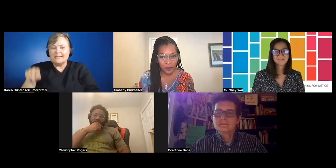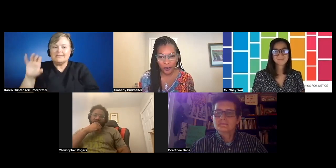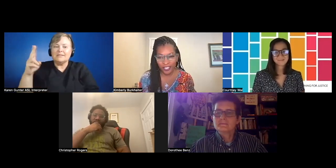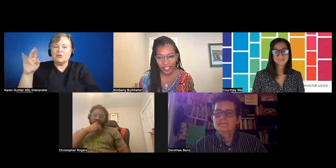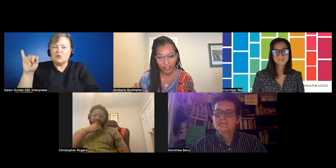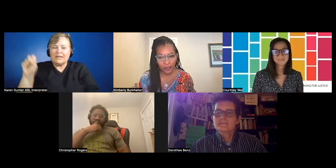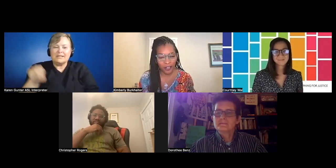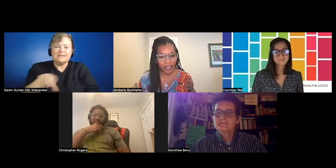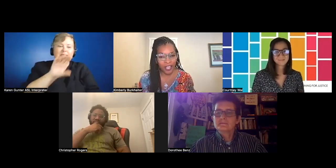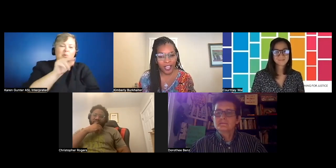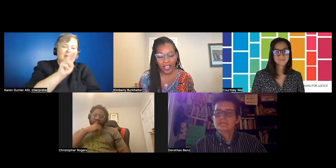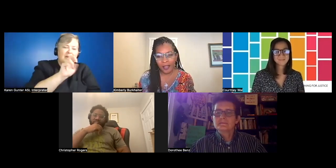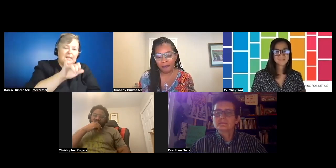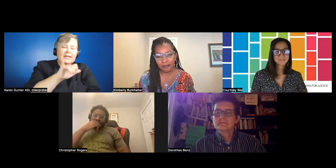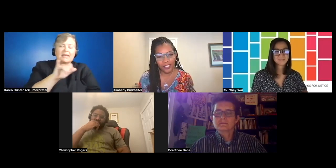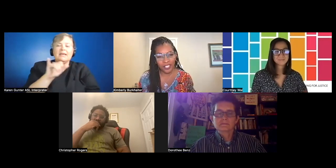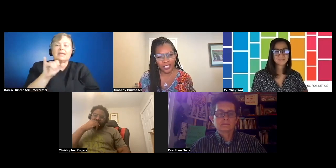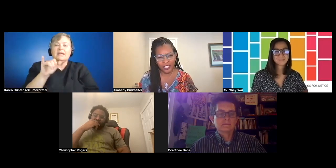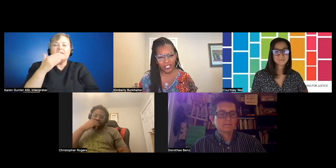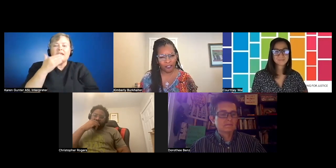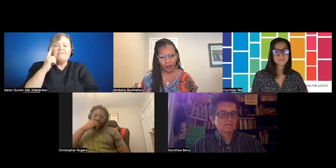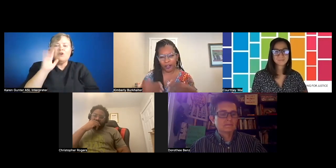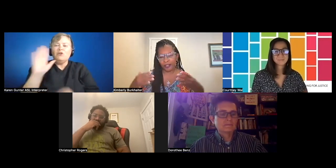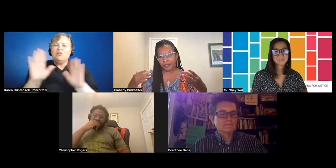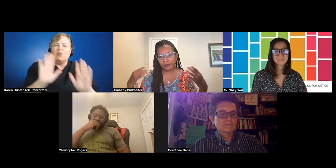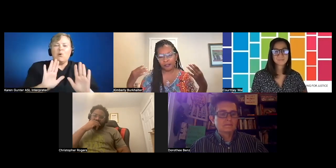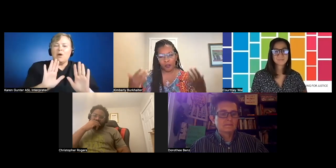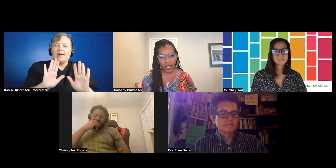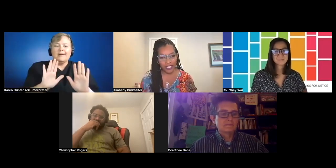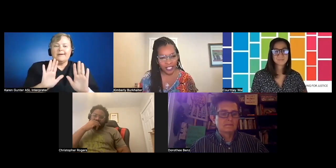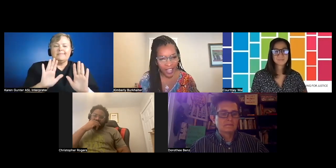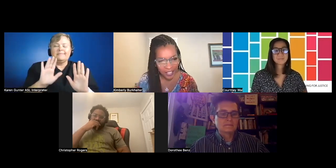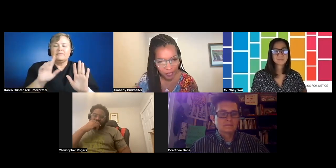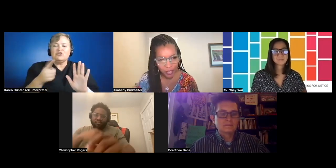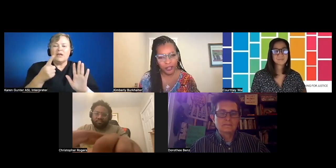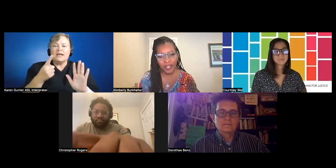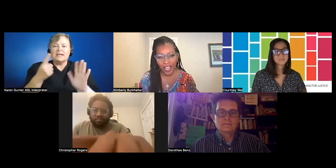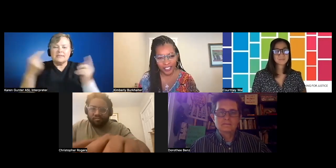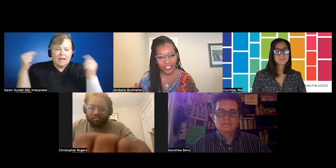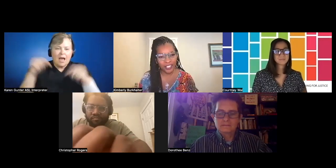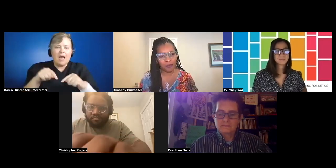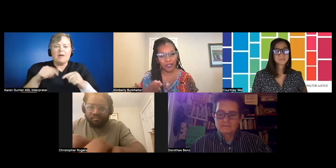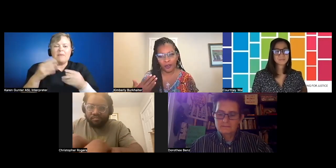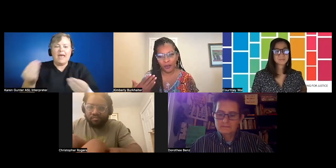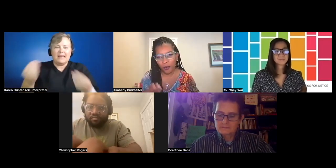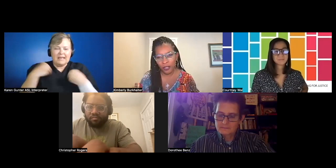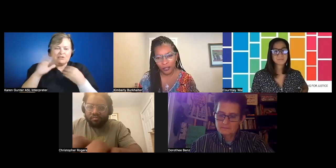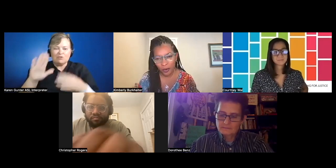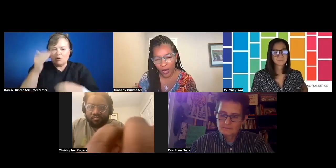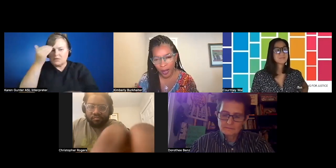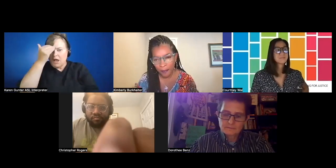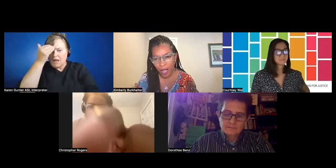you, Courtney, for just for gracing us with your knowledge and with your